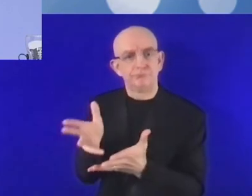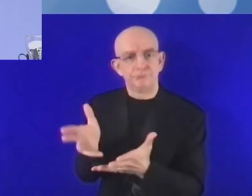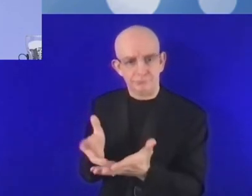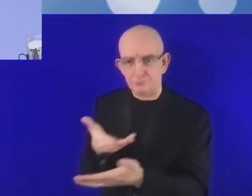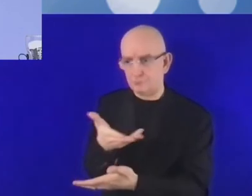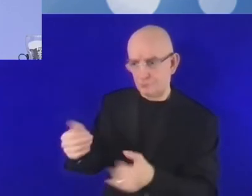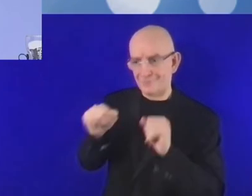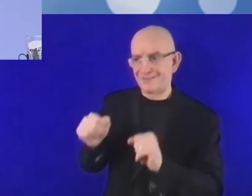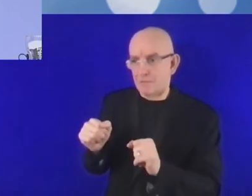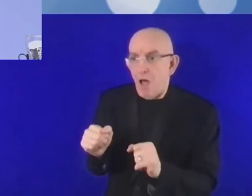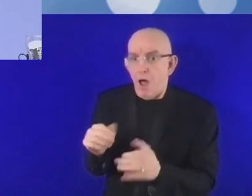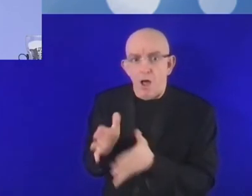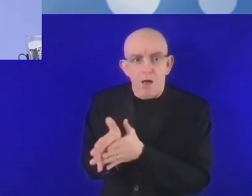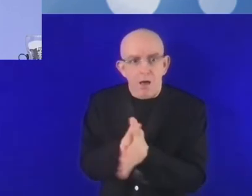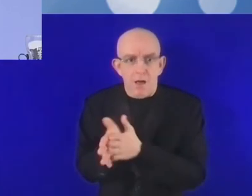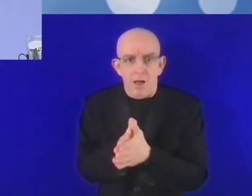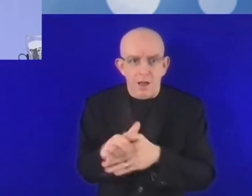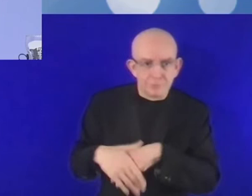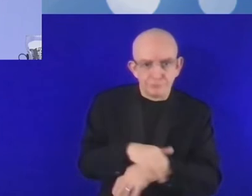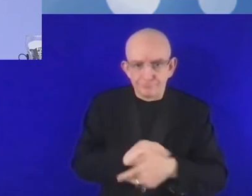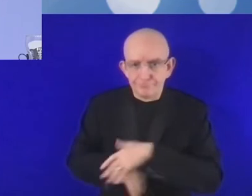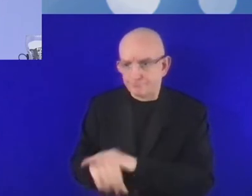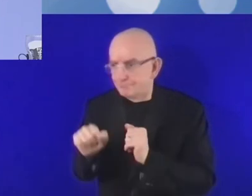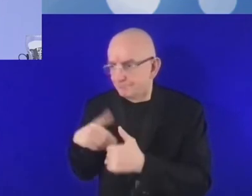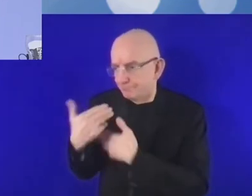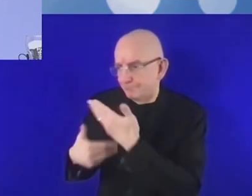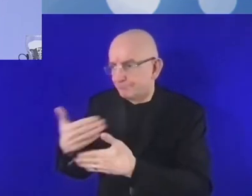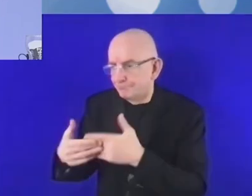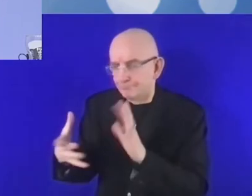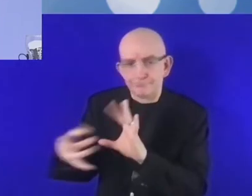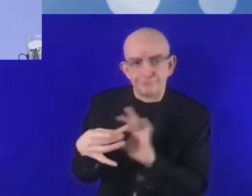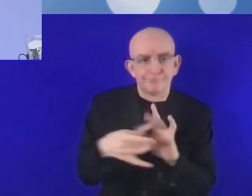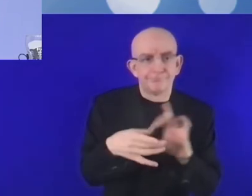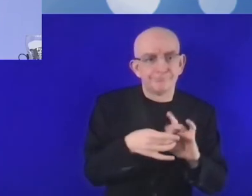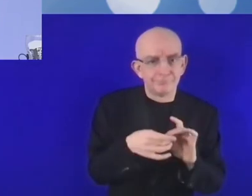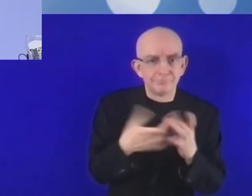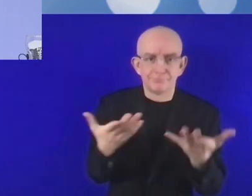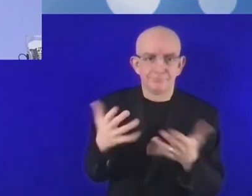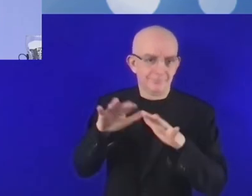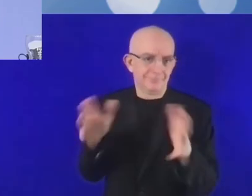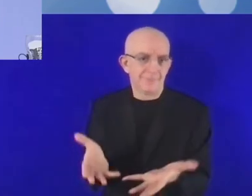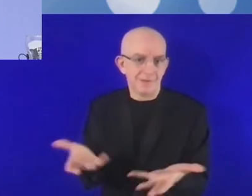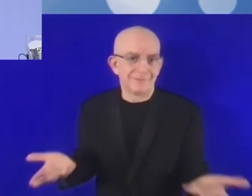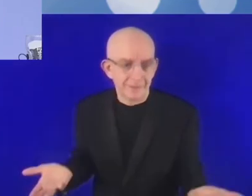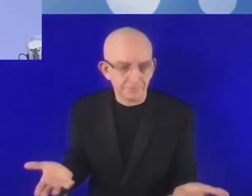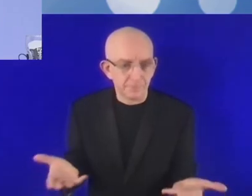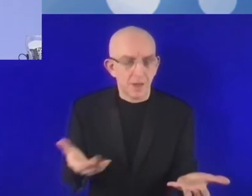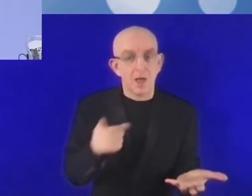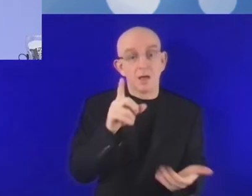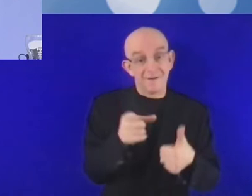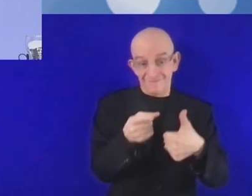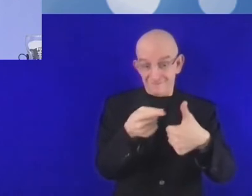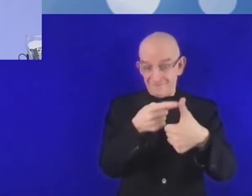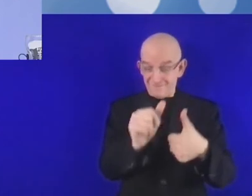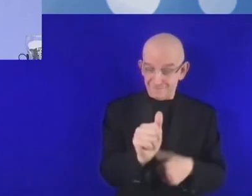we have to provide that connectivity you know that in theory at least 95 percent of the world